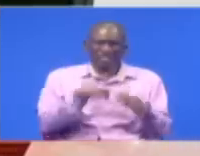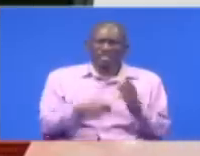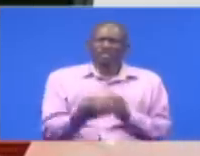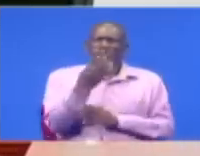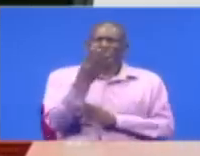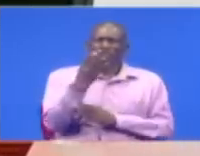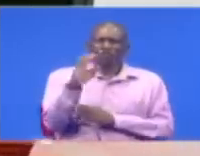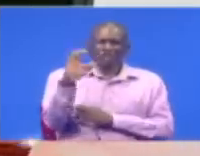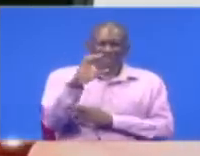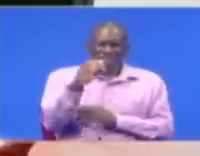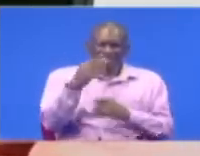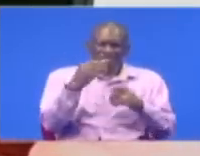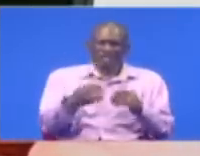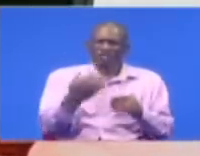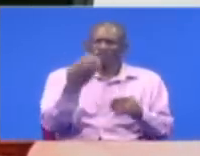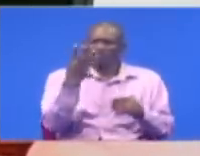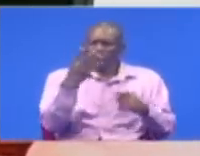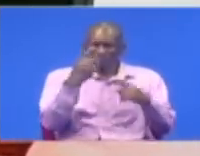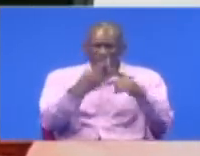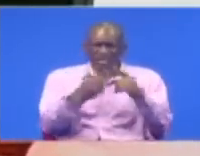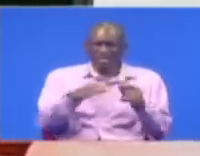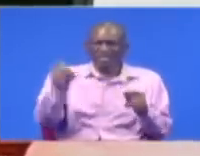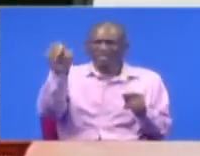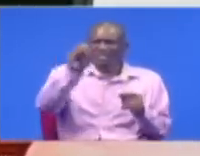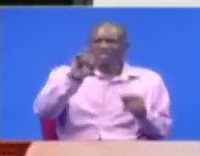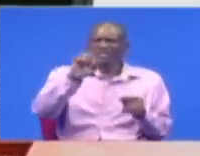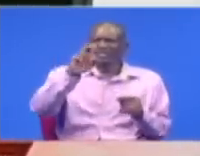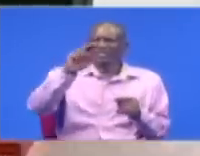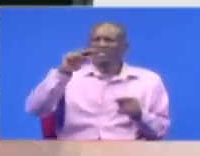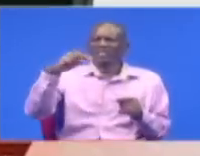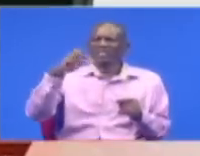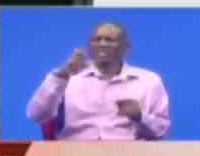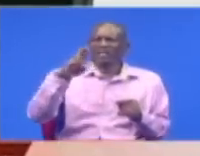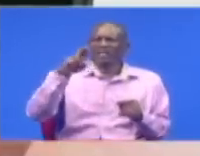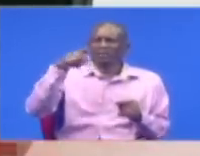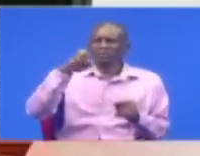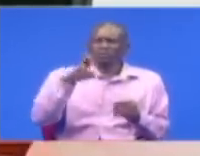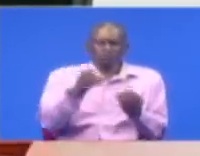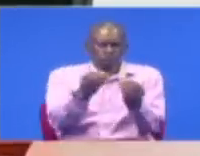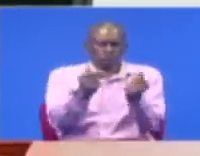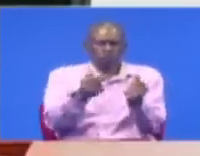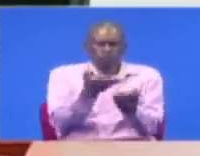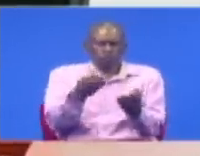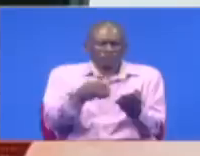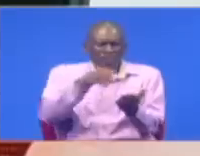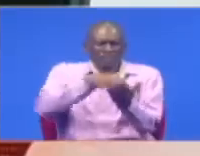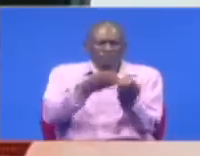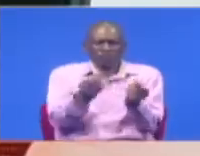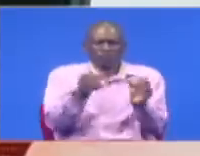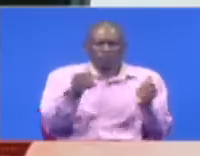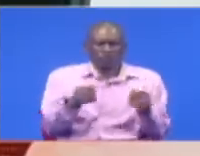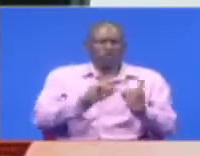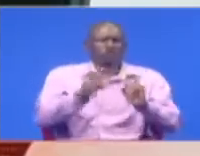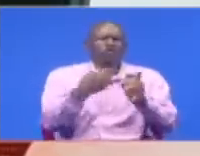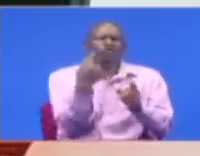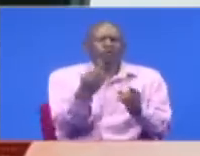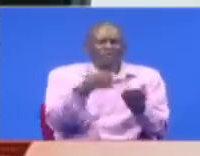4 years, Singapore did overcome that backlog. But not only the backlog,